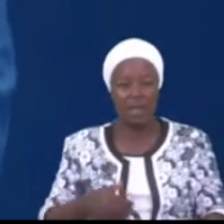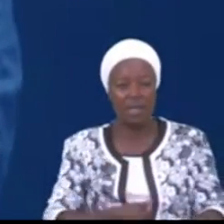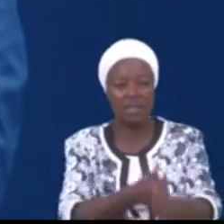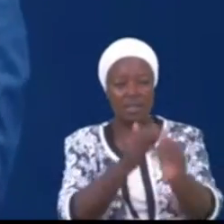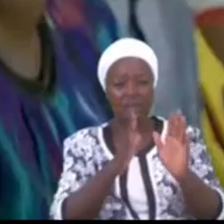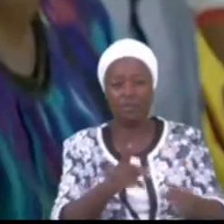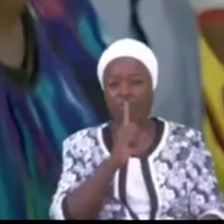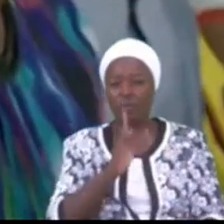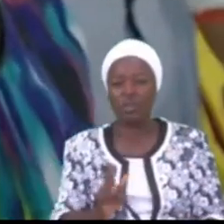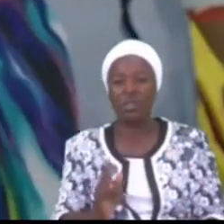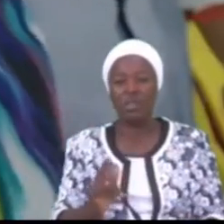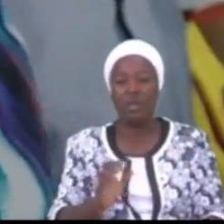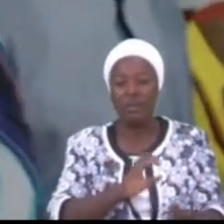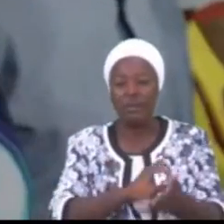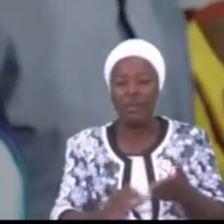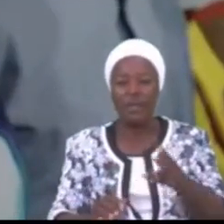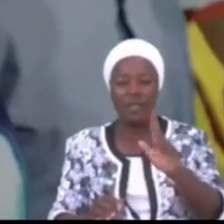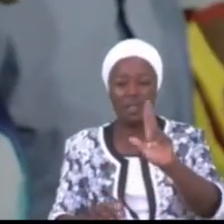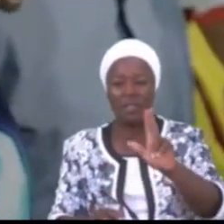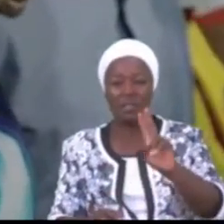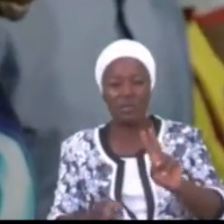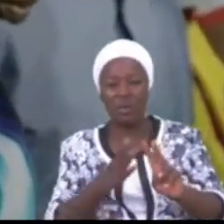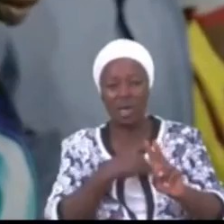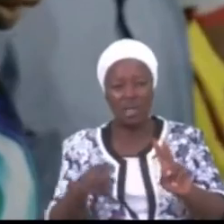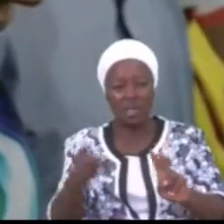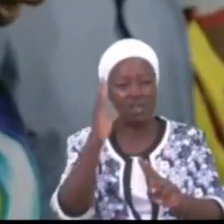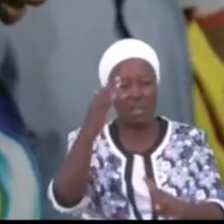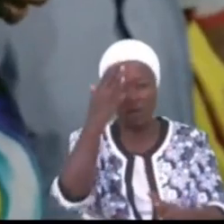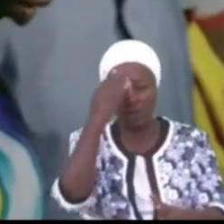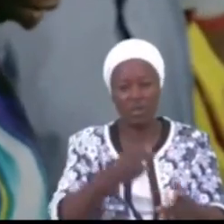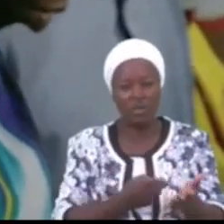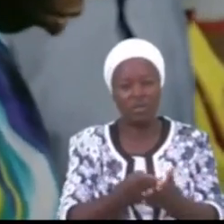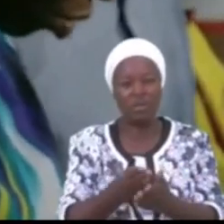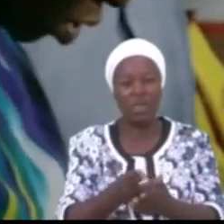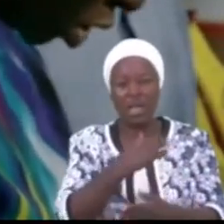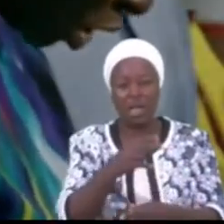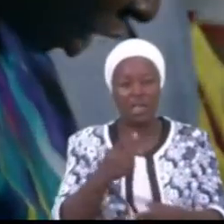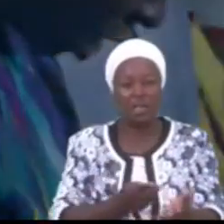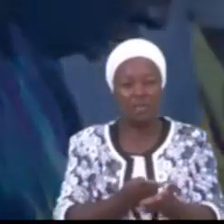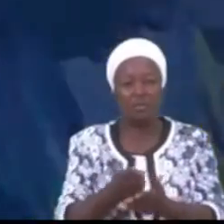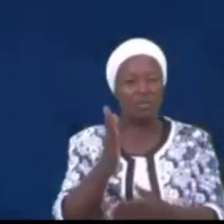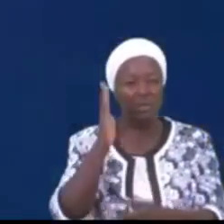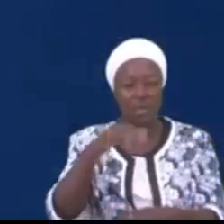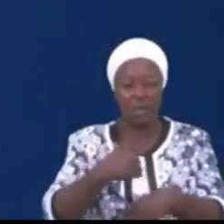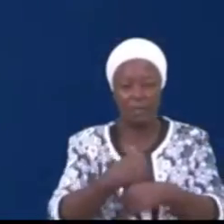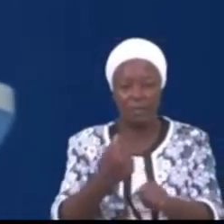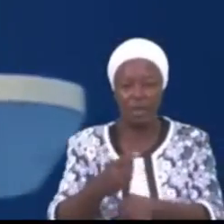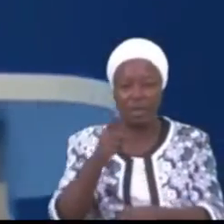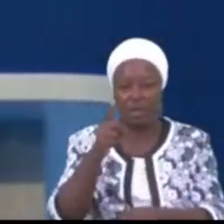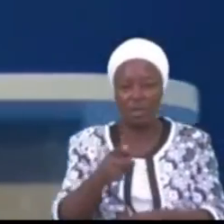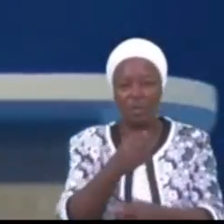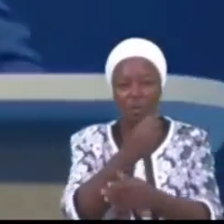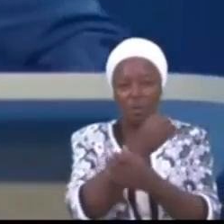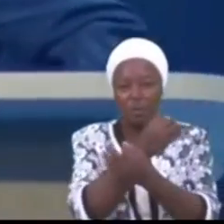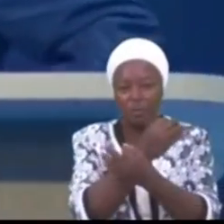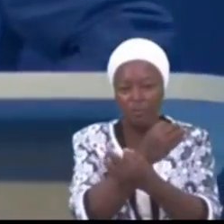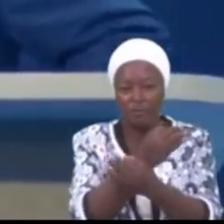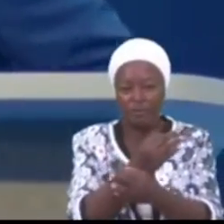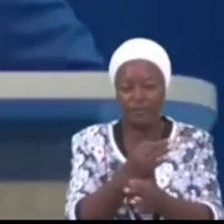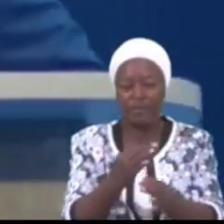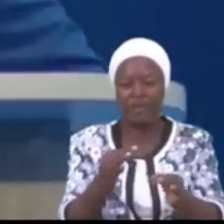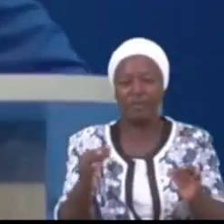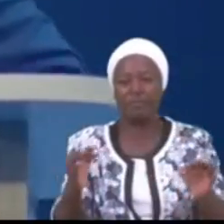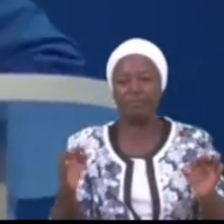verse 32. And ye shall know the truth, and the truth shall make you